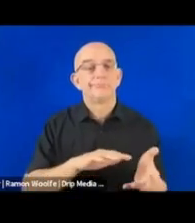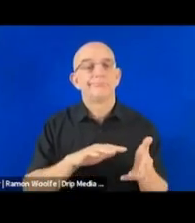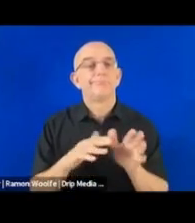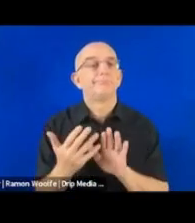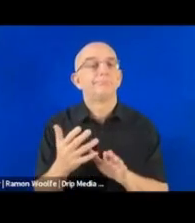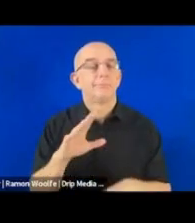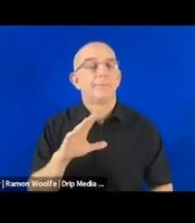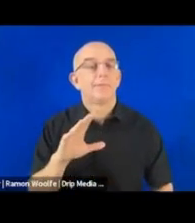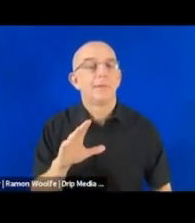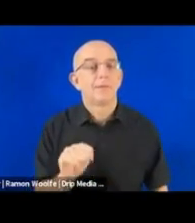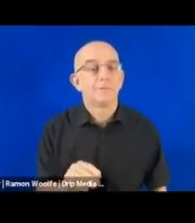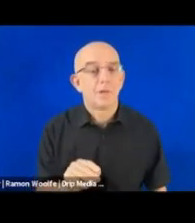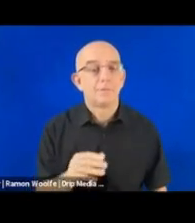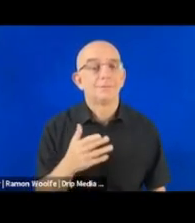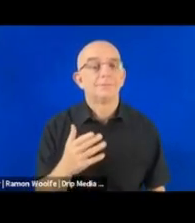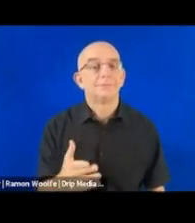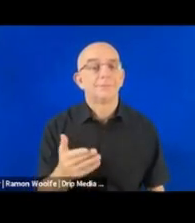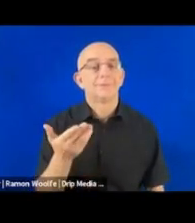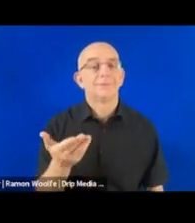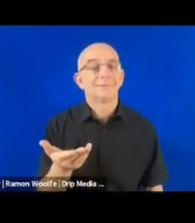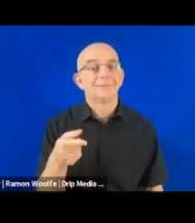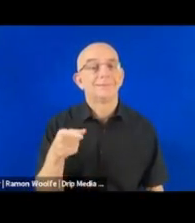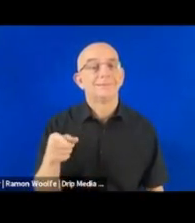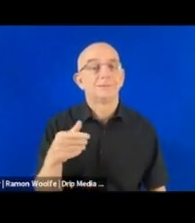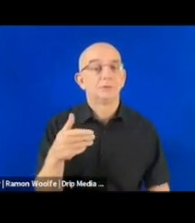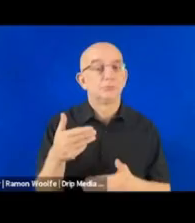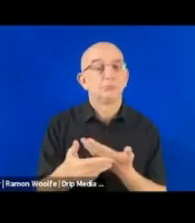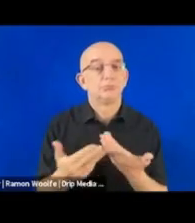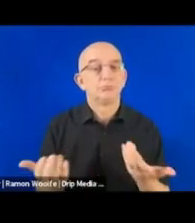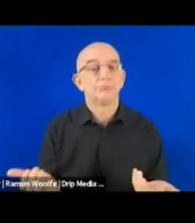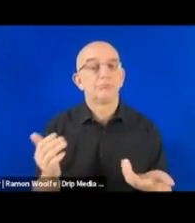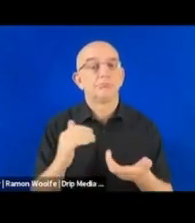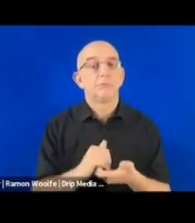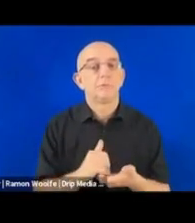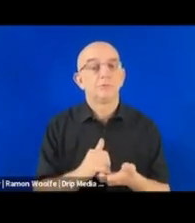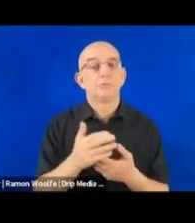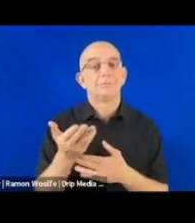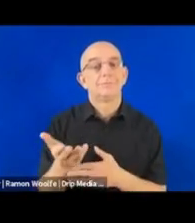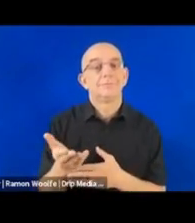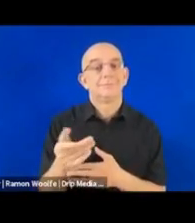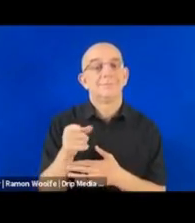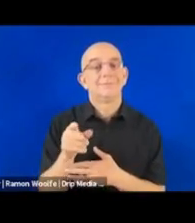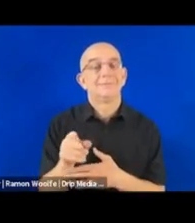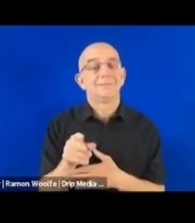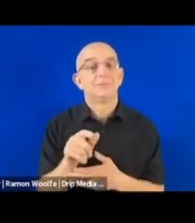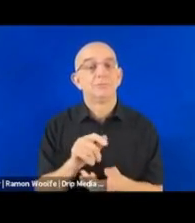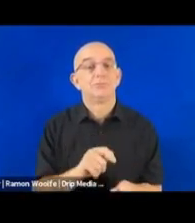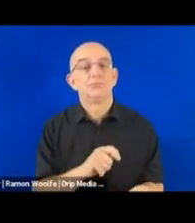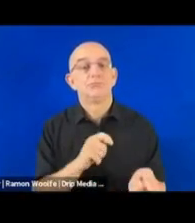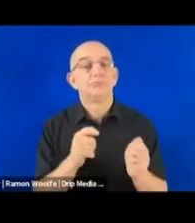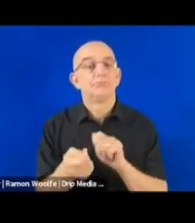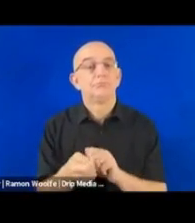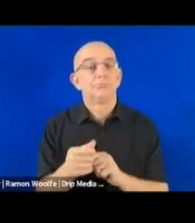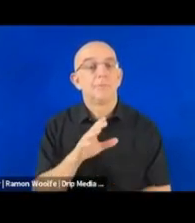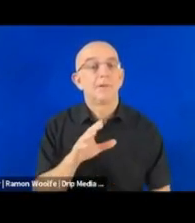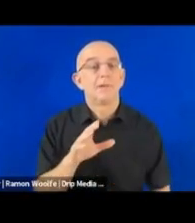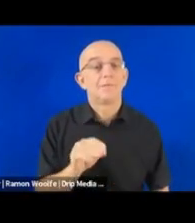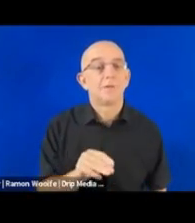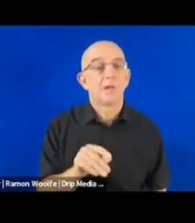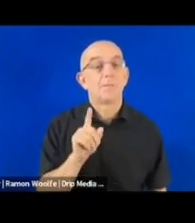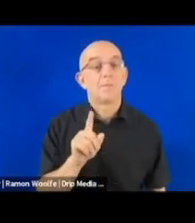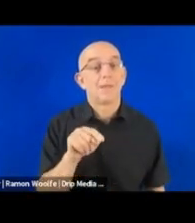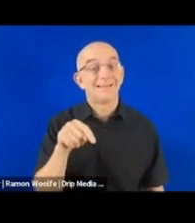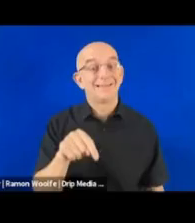Africa. So the first one, we're saying there was an increased demand for social protection trainings. So with the coming in of the increase